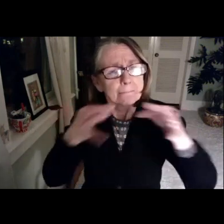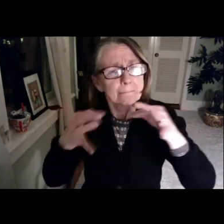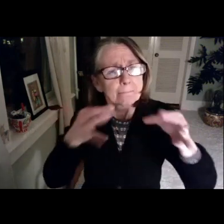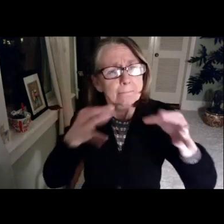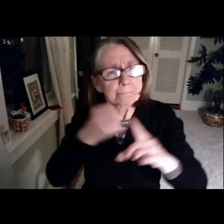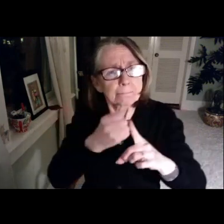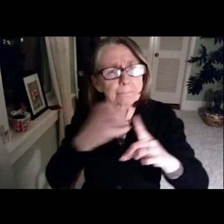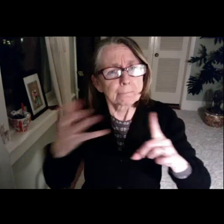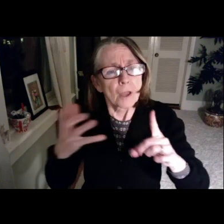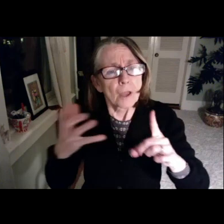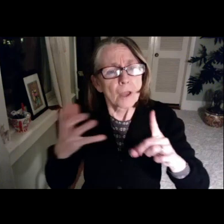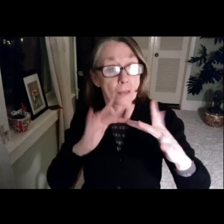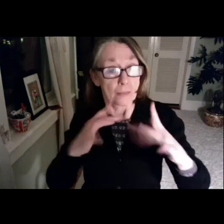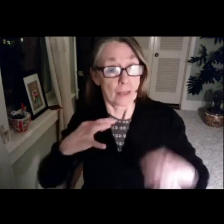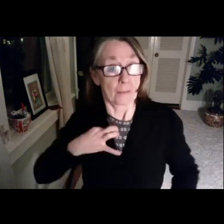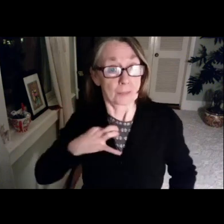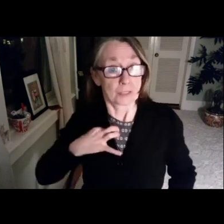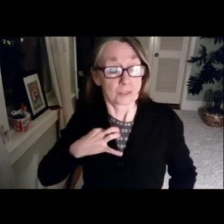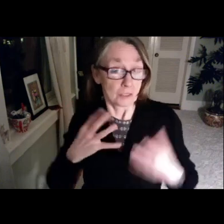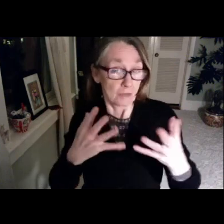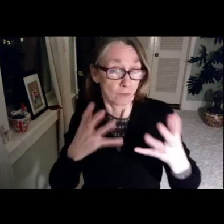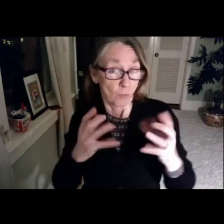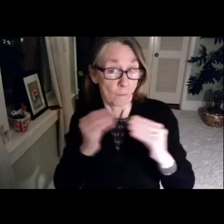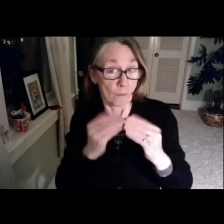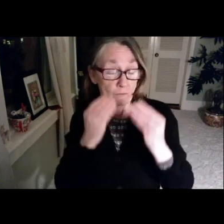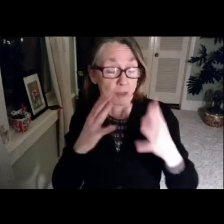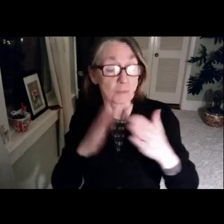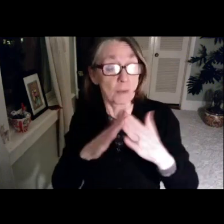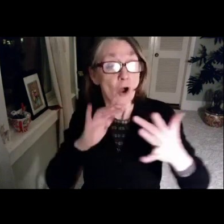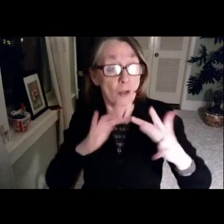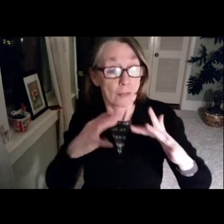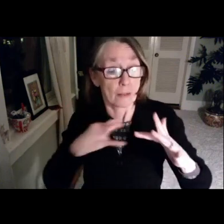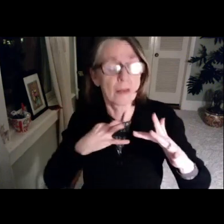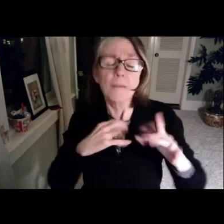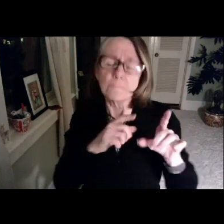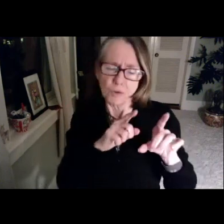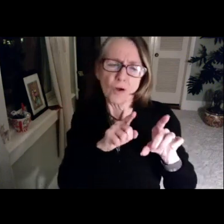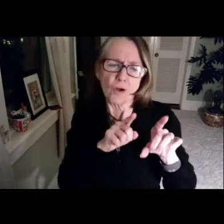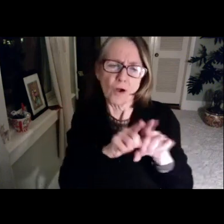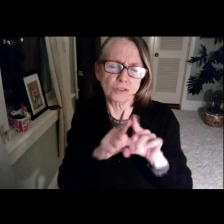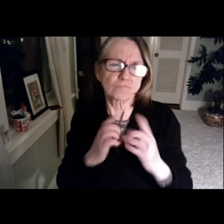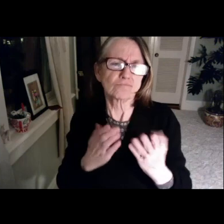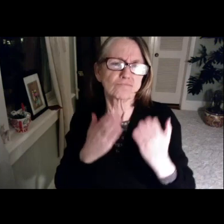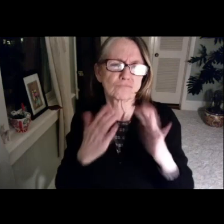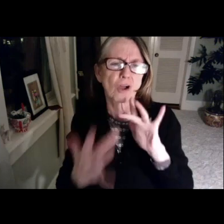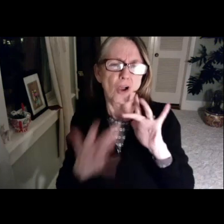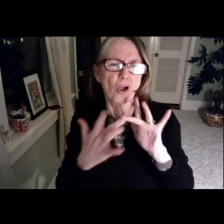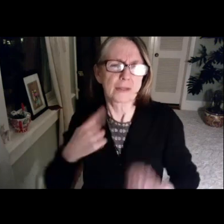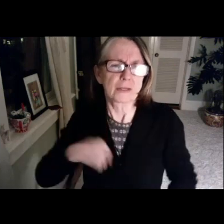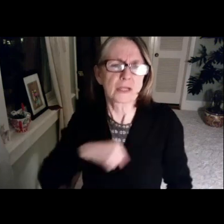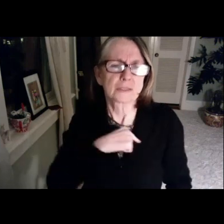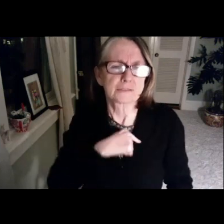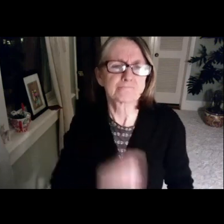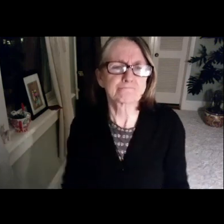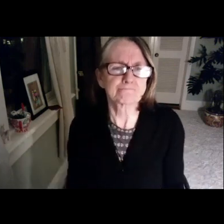to start if you wanted to get some information. But I would also suggest that this person contact us and we'd be happy to talk to them.